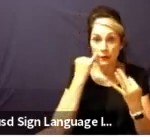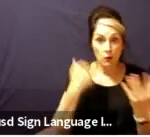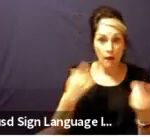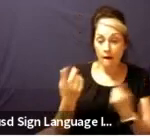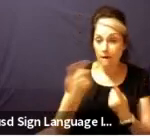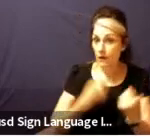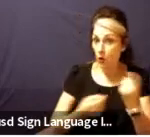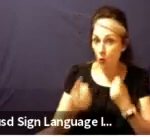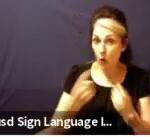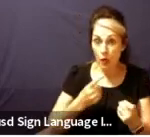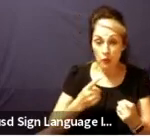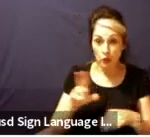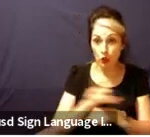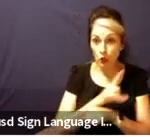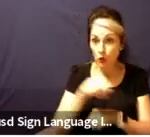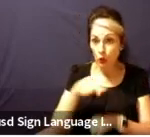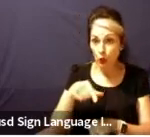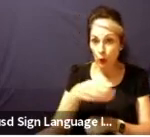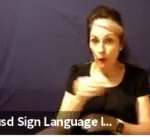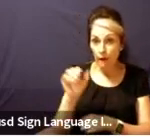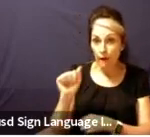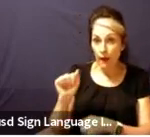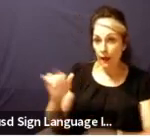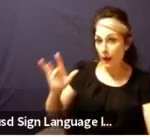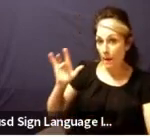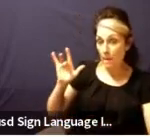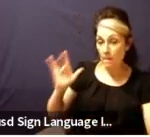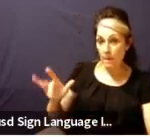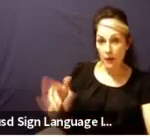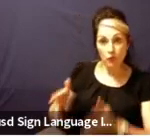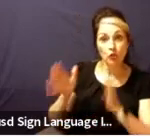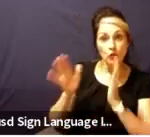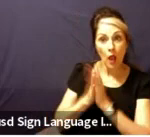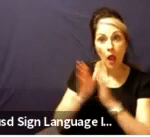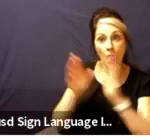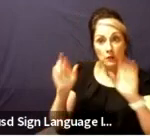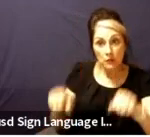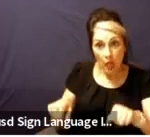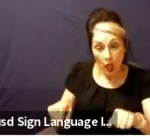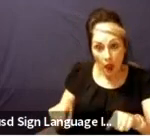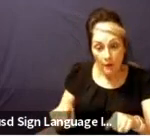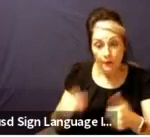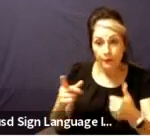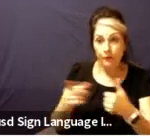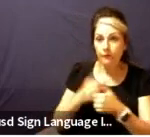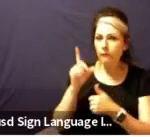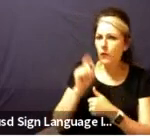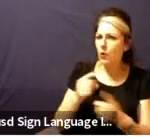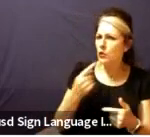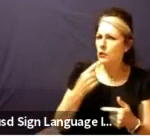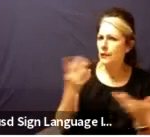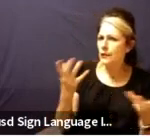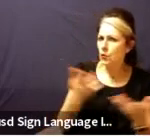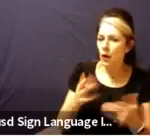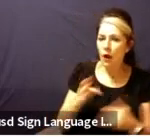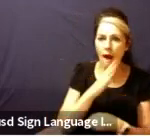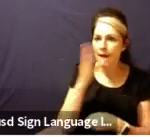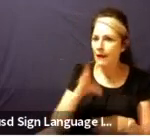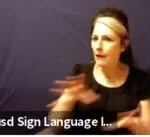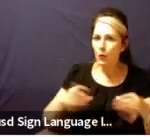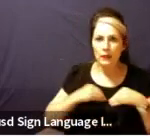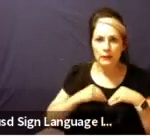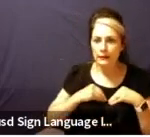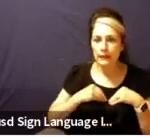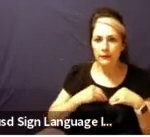question, please use the Q&A button to ask them. Our first question says, I never received